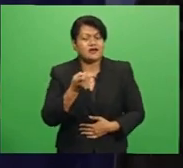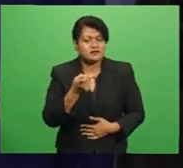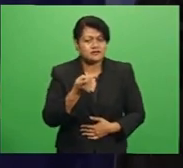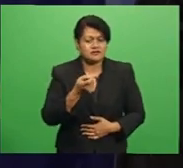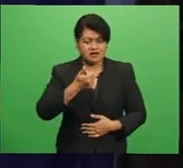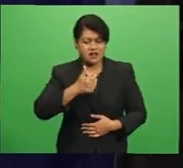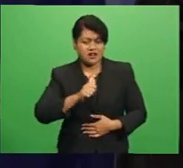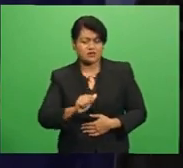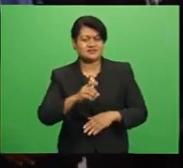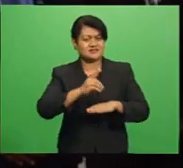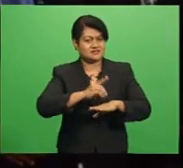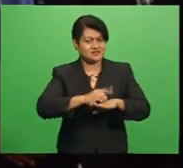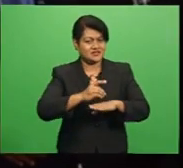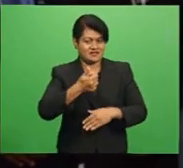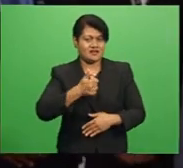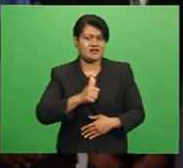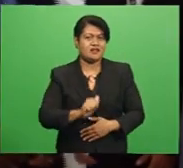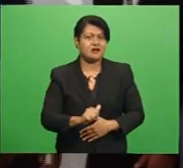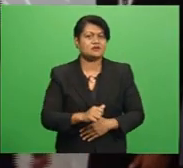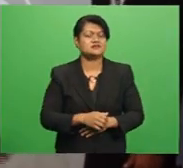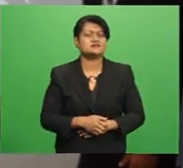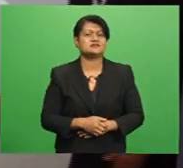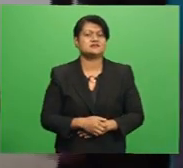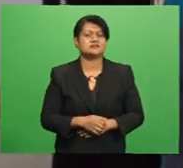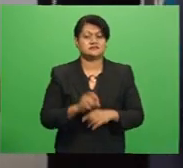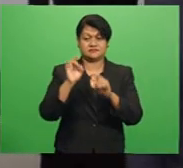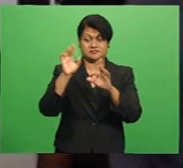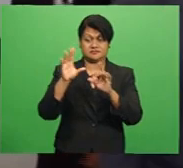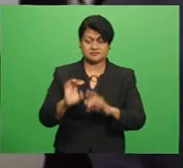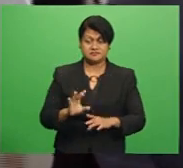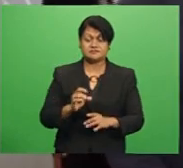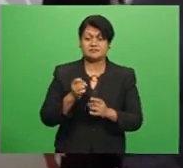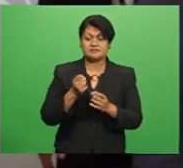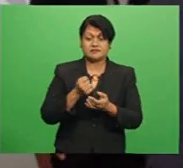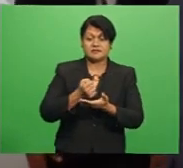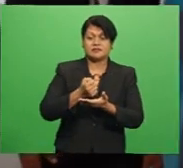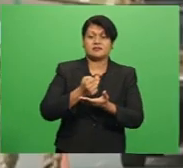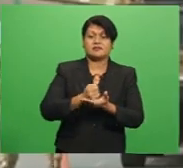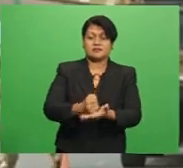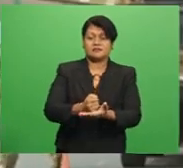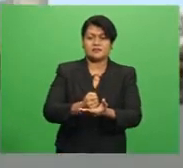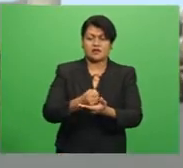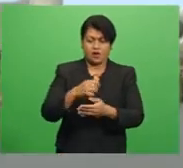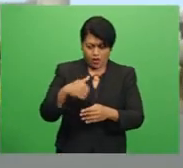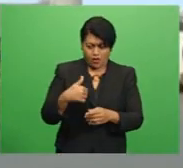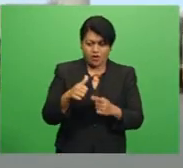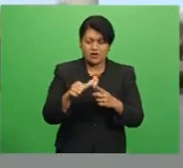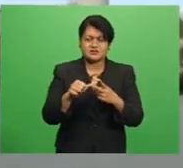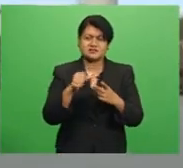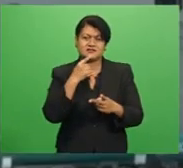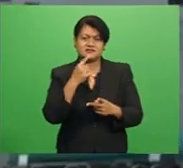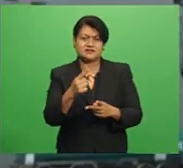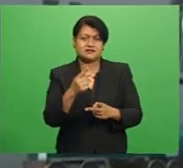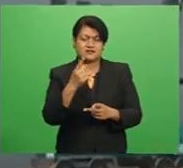disability allowance. The Australian government had also committed more than $7 million worth of